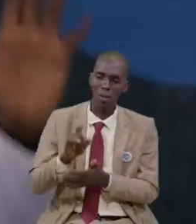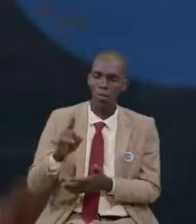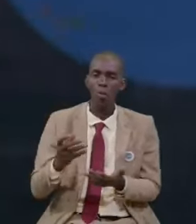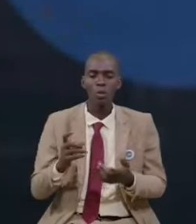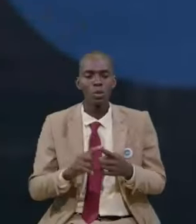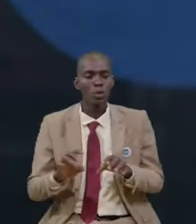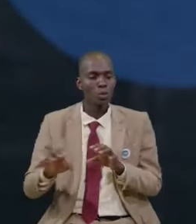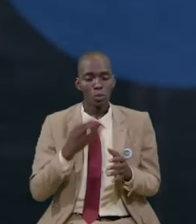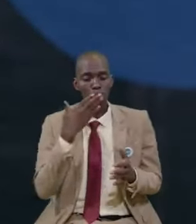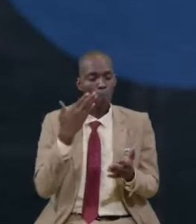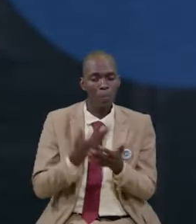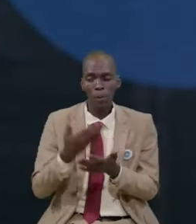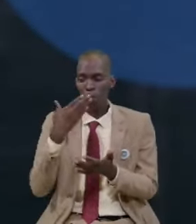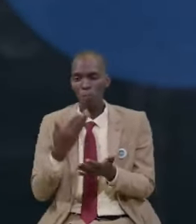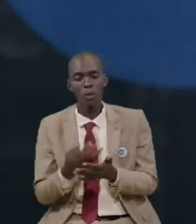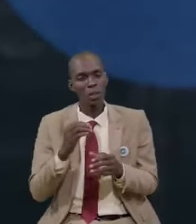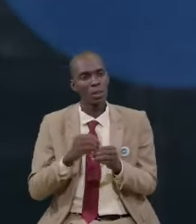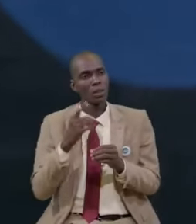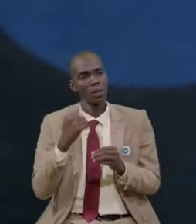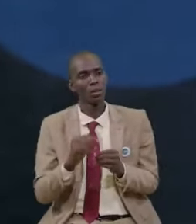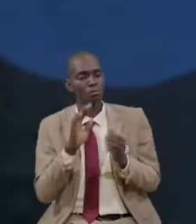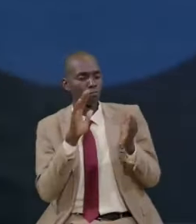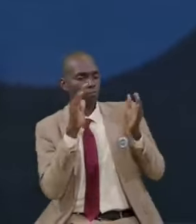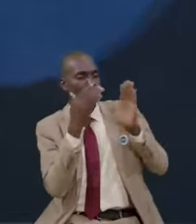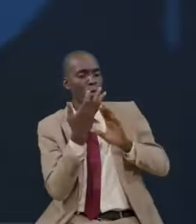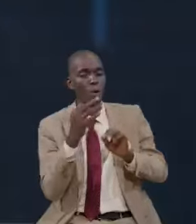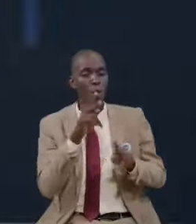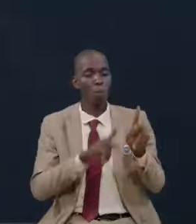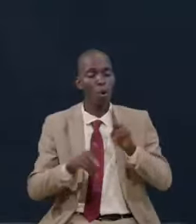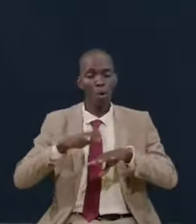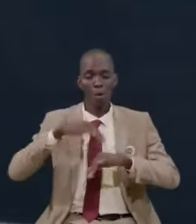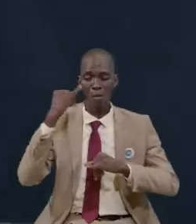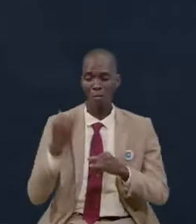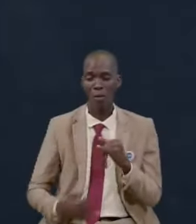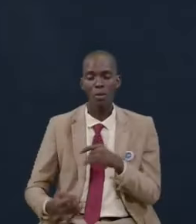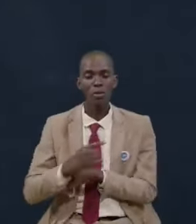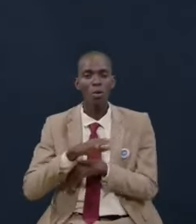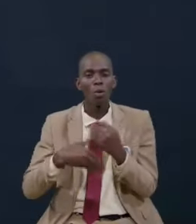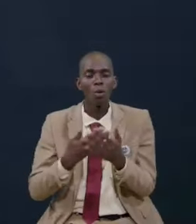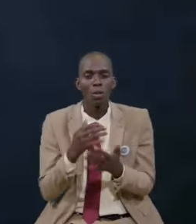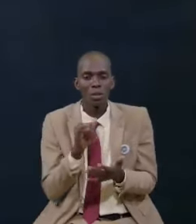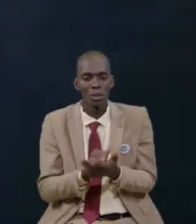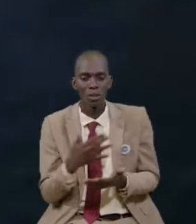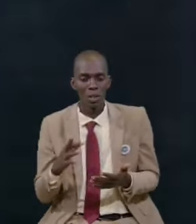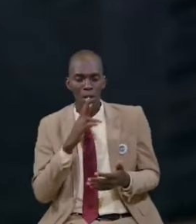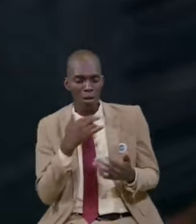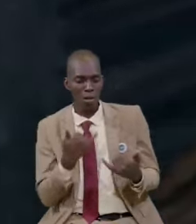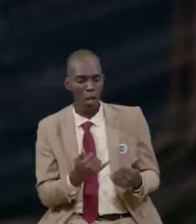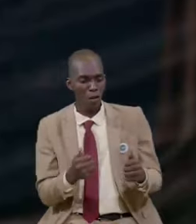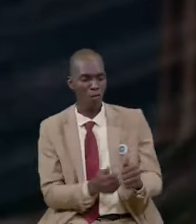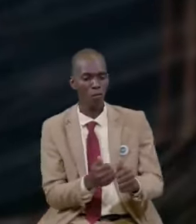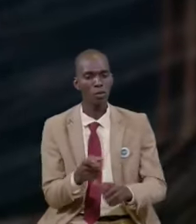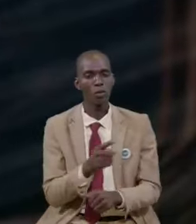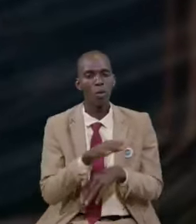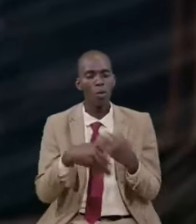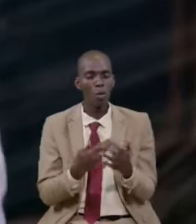good in the presence of people on the final day. All those sins are following after you, all those excuses are following after